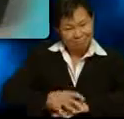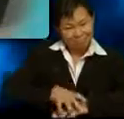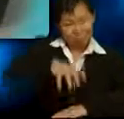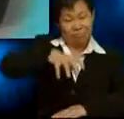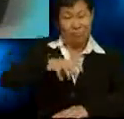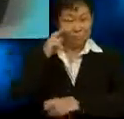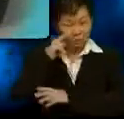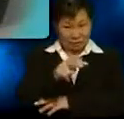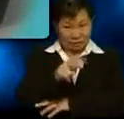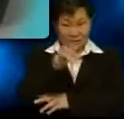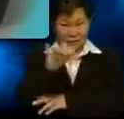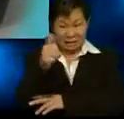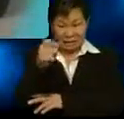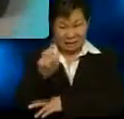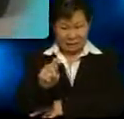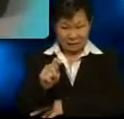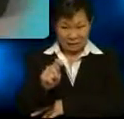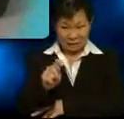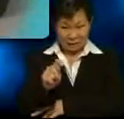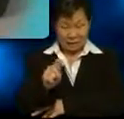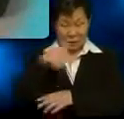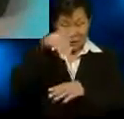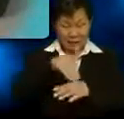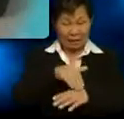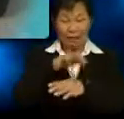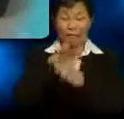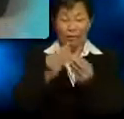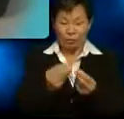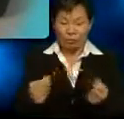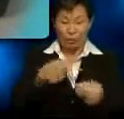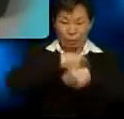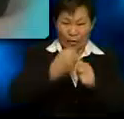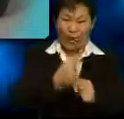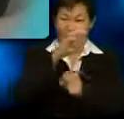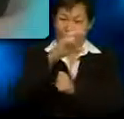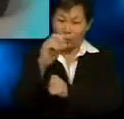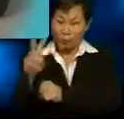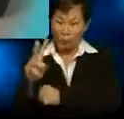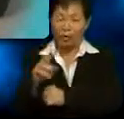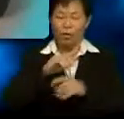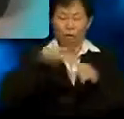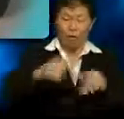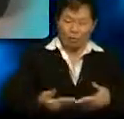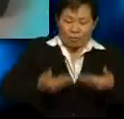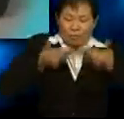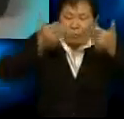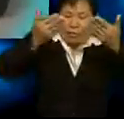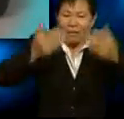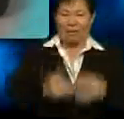You see, yeast feeds on the starch in the flour, producing carbon dioxide when it breathes.